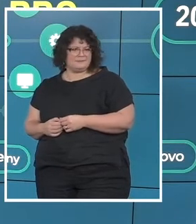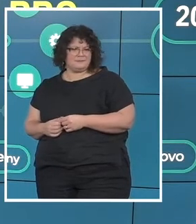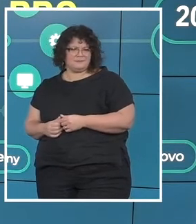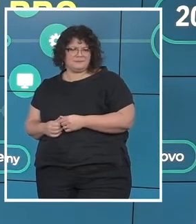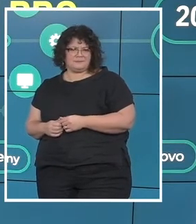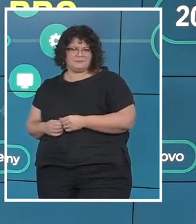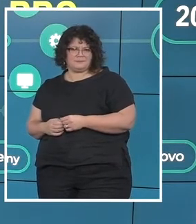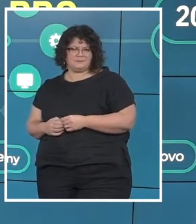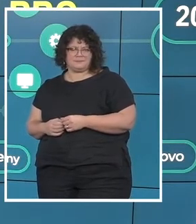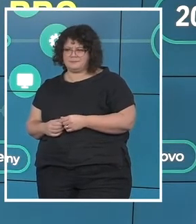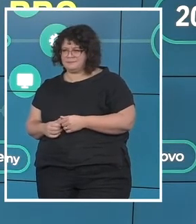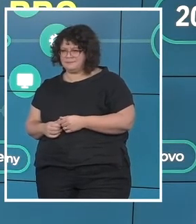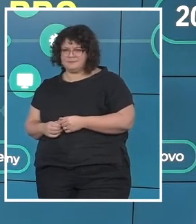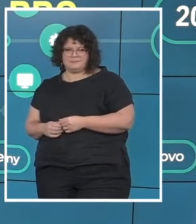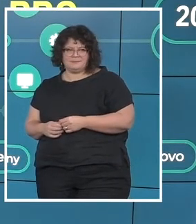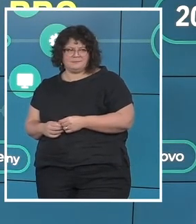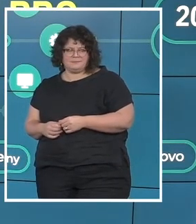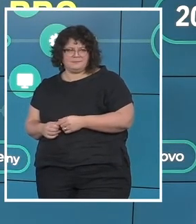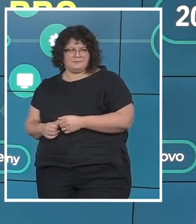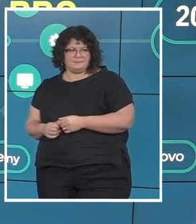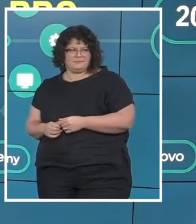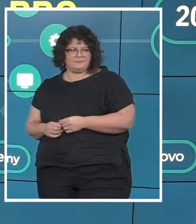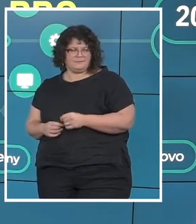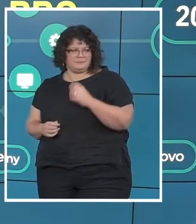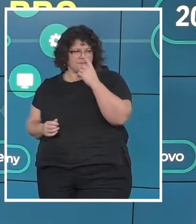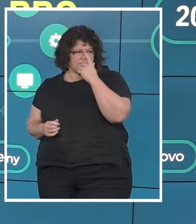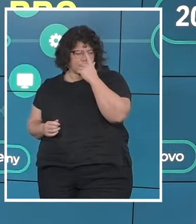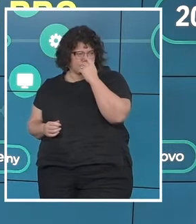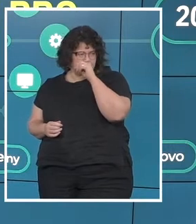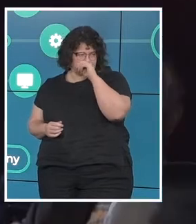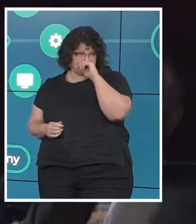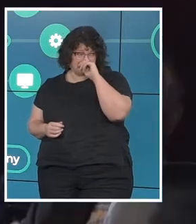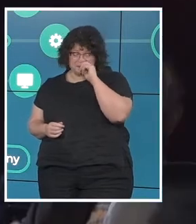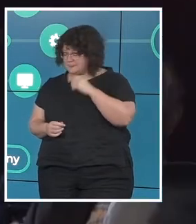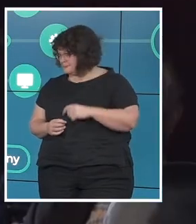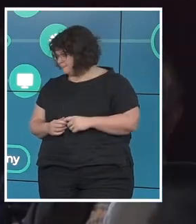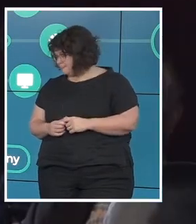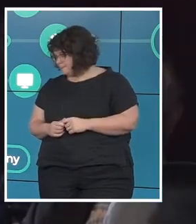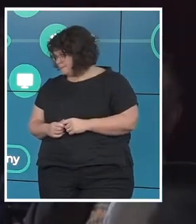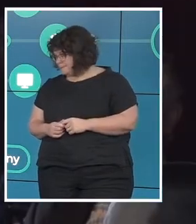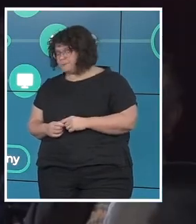If you could introduce yourself as well, please. Morning, everyone. John Worsfold from RNIB.